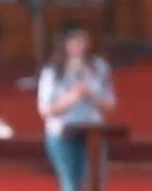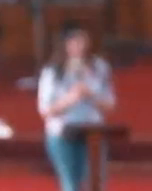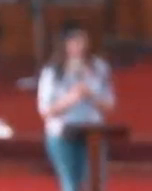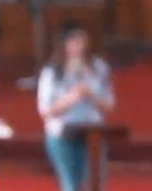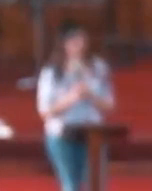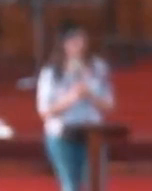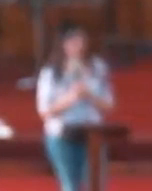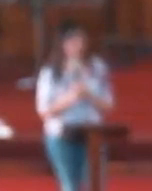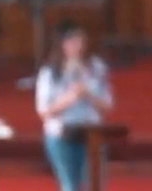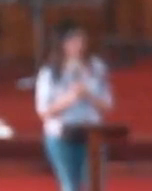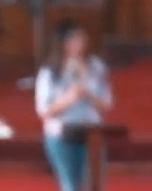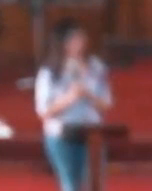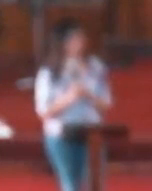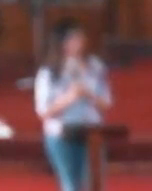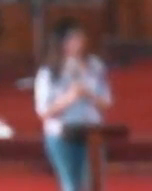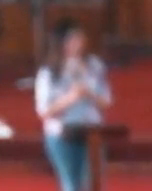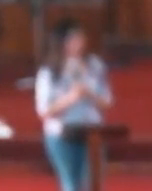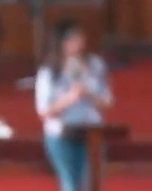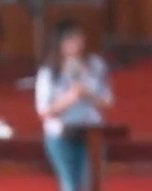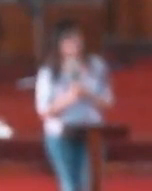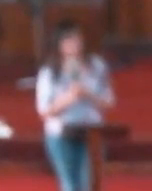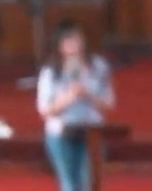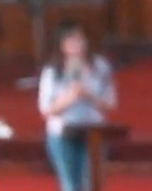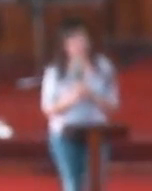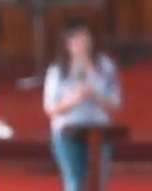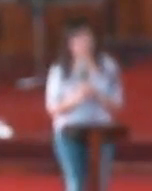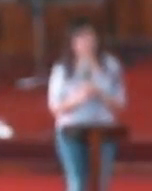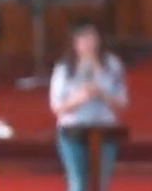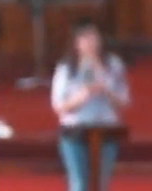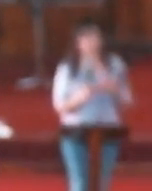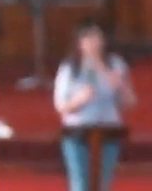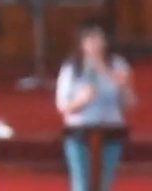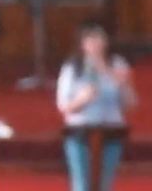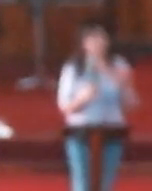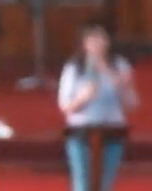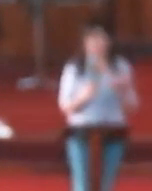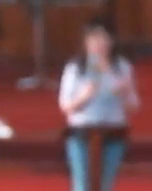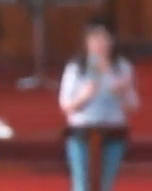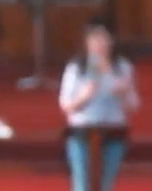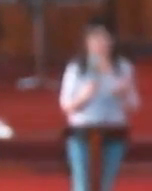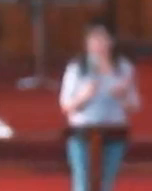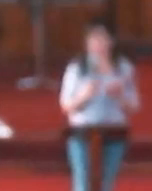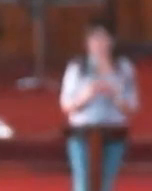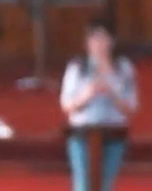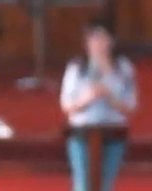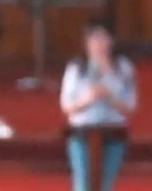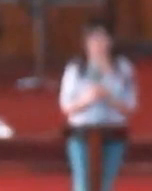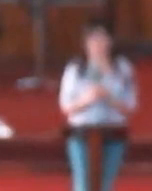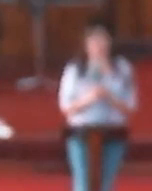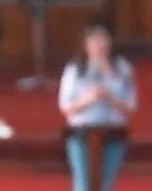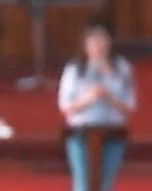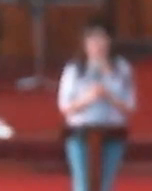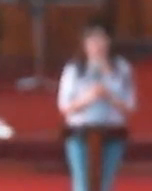el cuidado que tenemos que tener con nuestra lengua? So we have to be careful with what we speak.